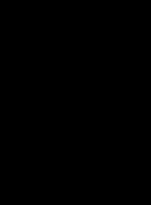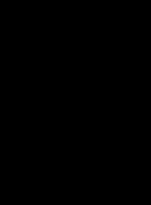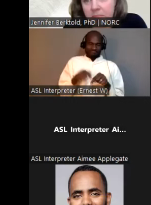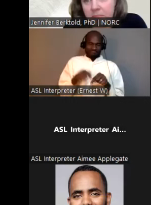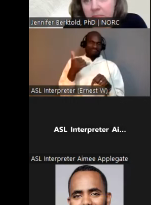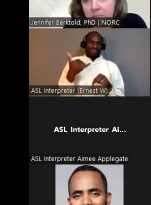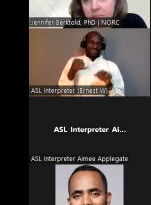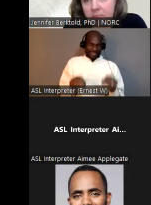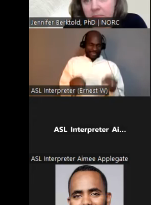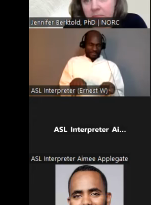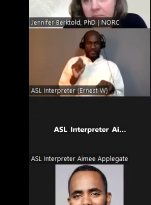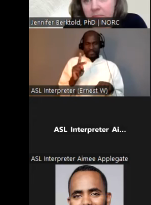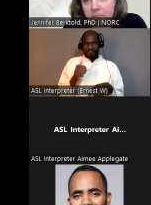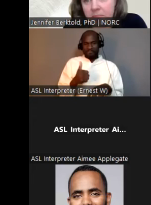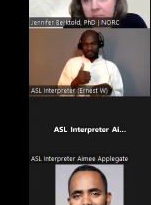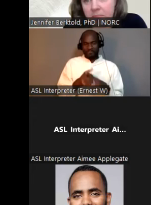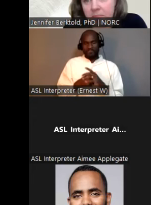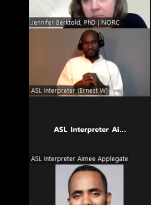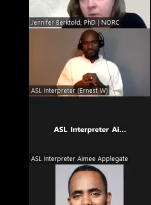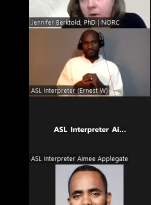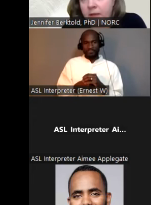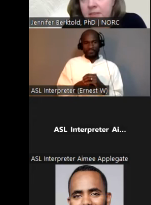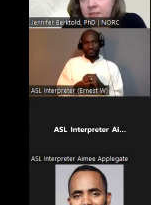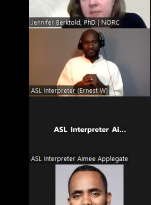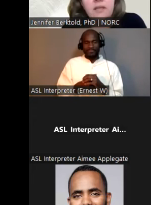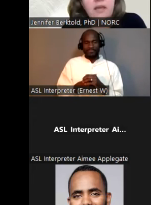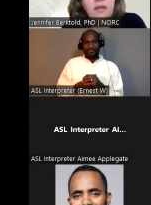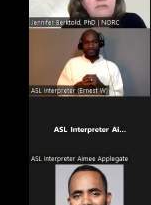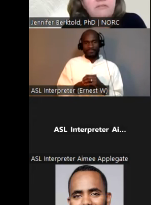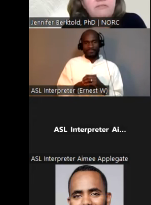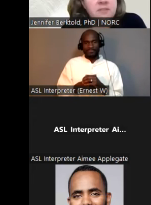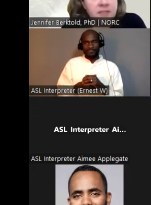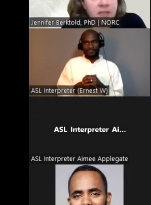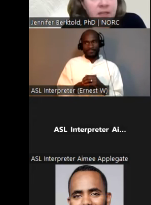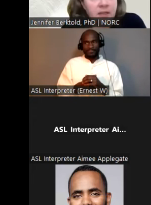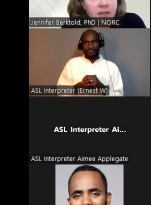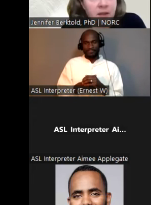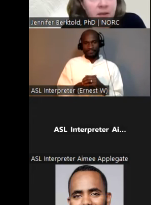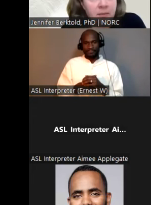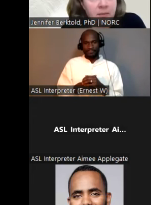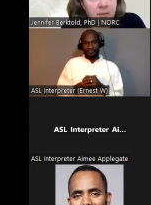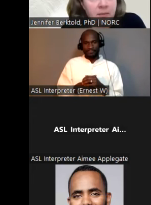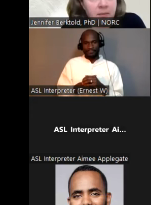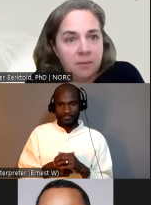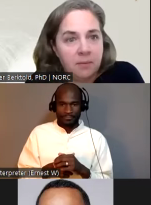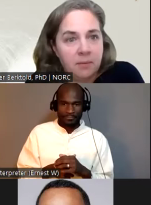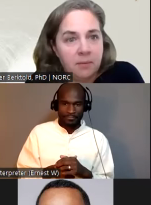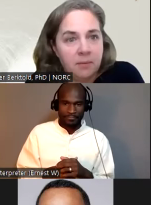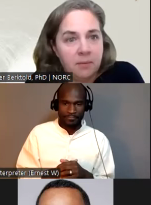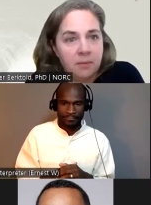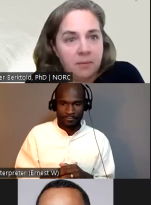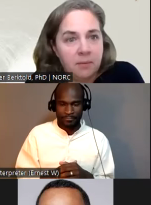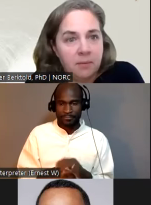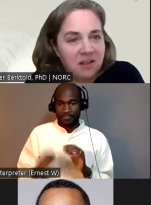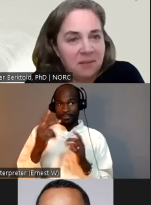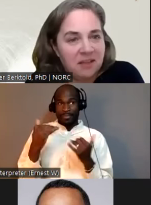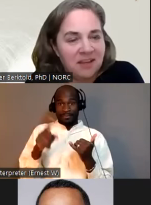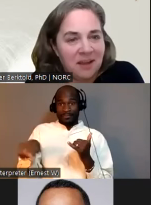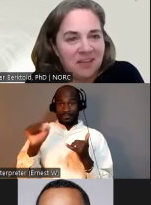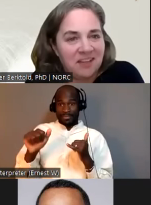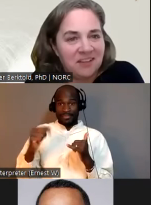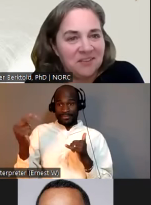Let me do that. All right. Can folks see my screen? Rochelle,